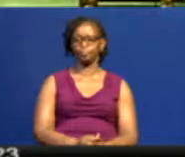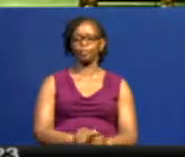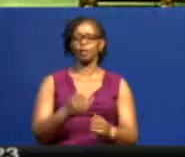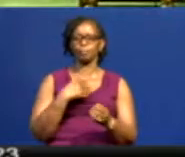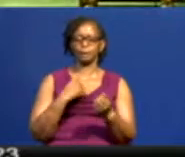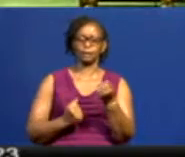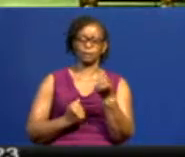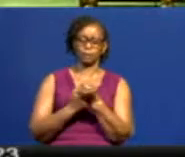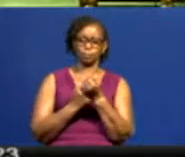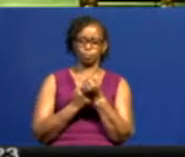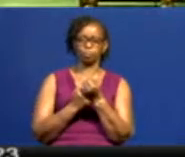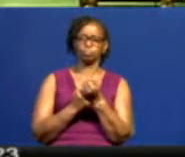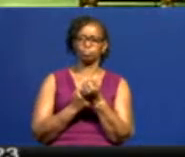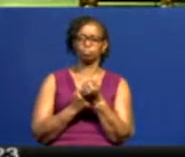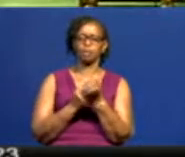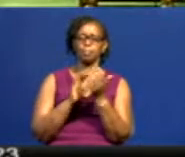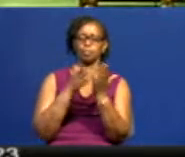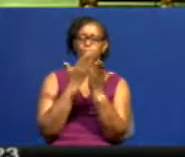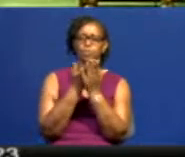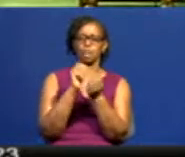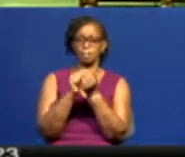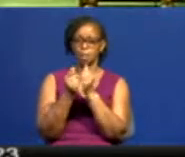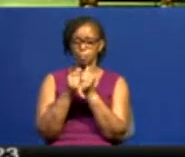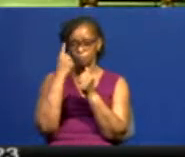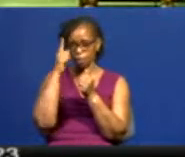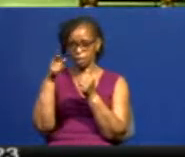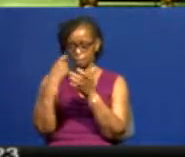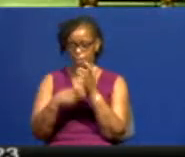to our taxation laws and policy.